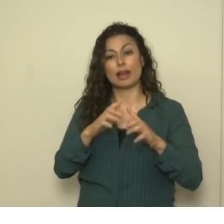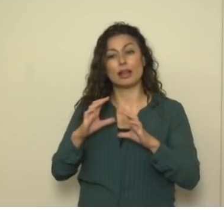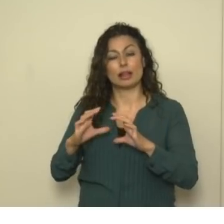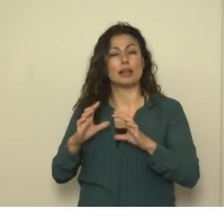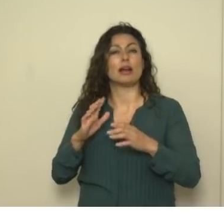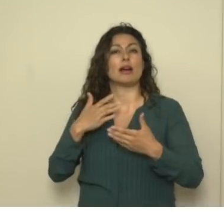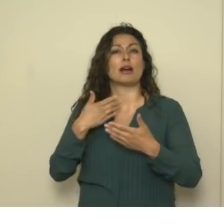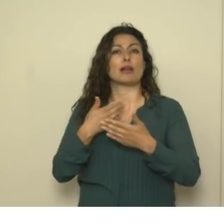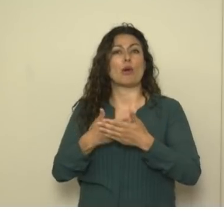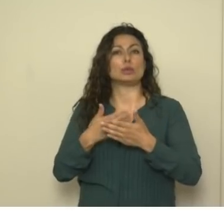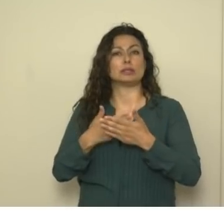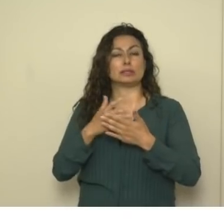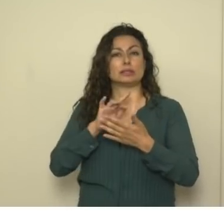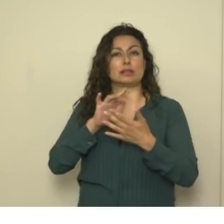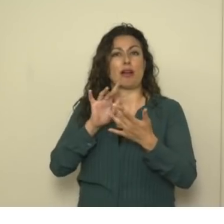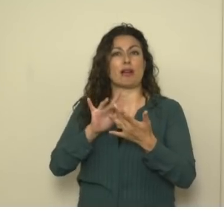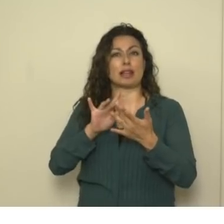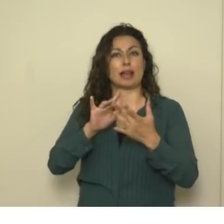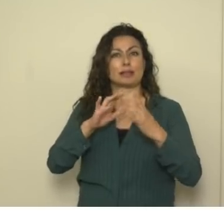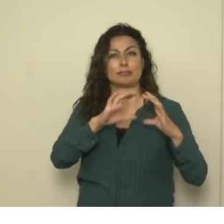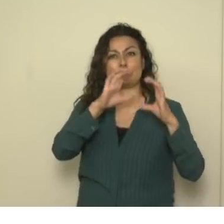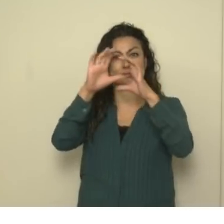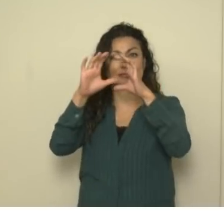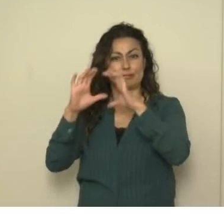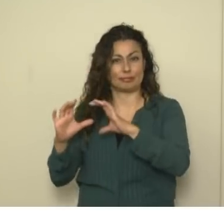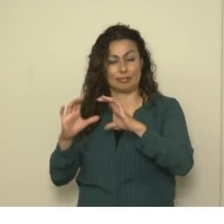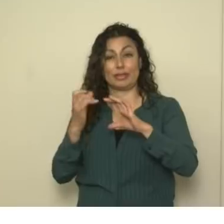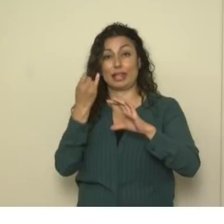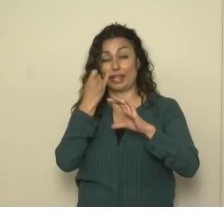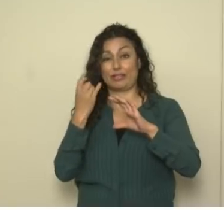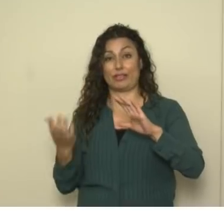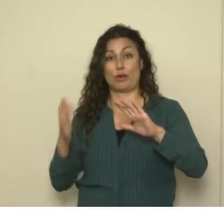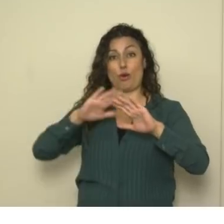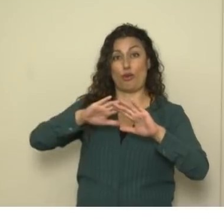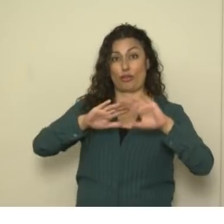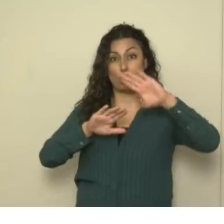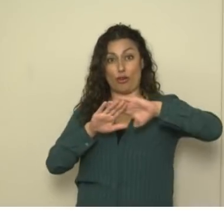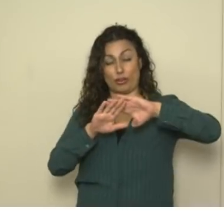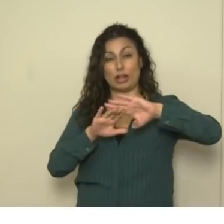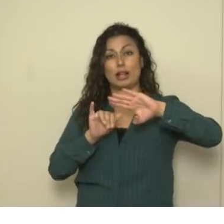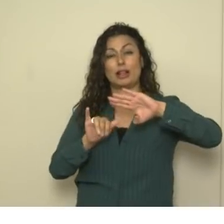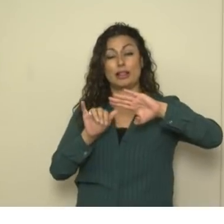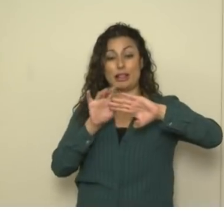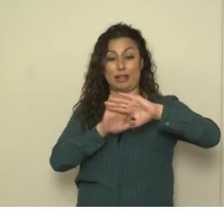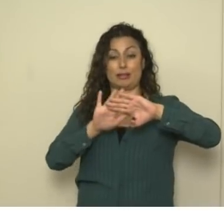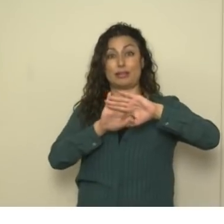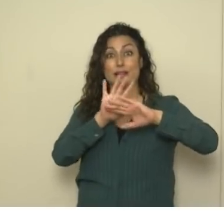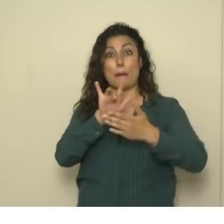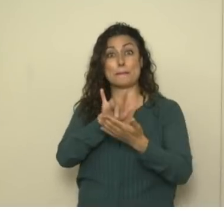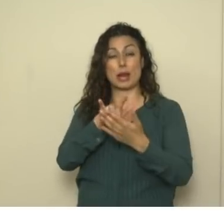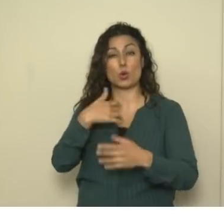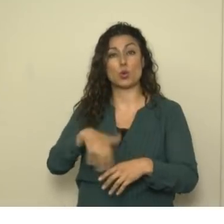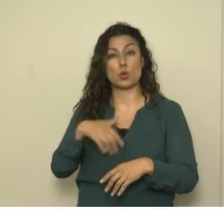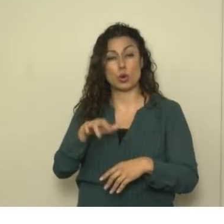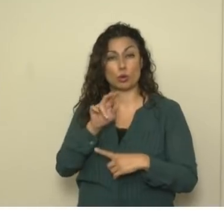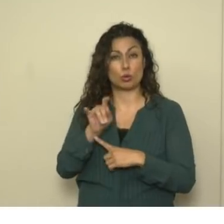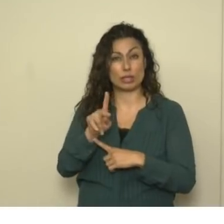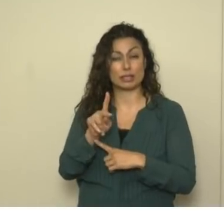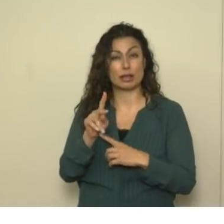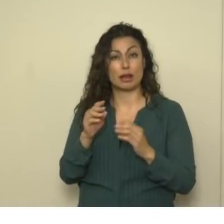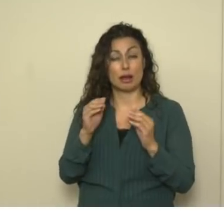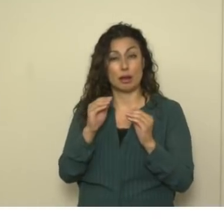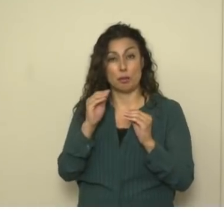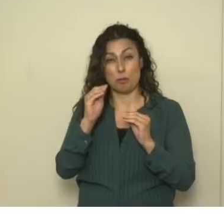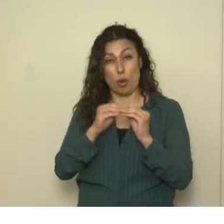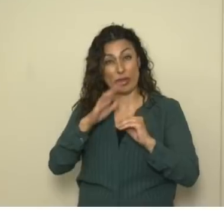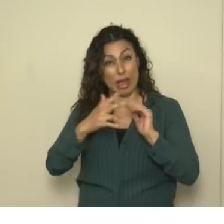contact. And when these overlap, your risk is twice as high, or in the middle, more than 3 times as